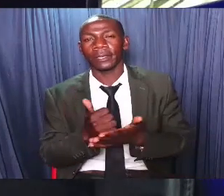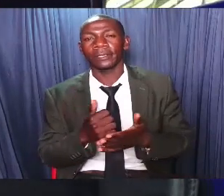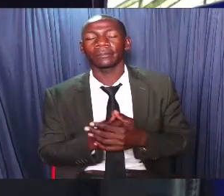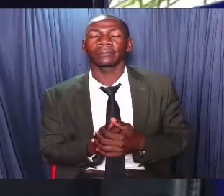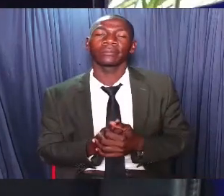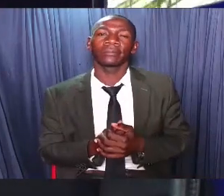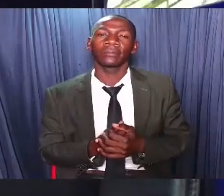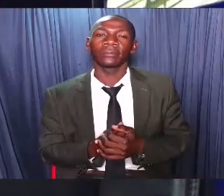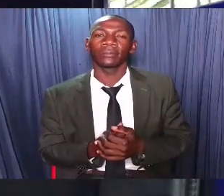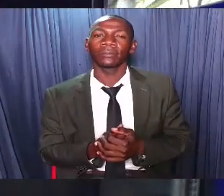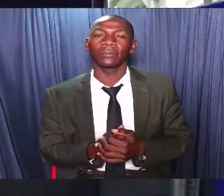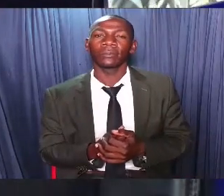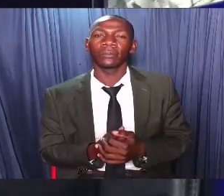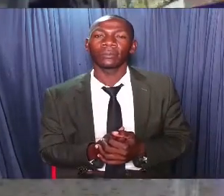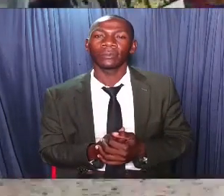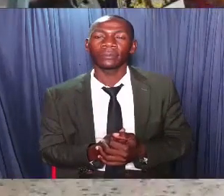Amen.